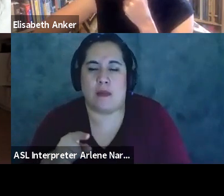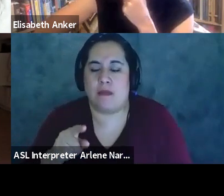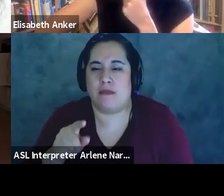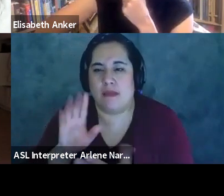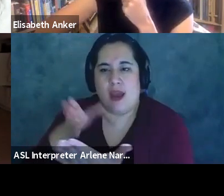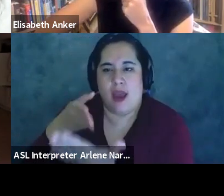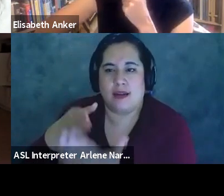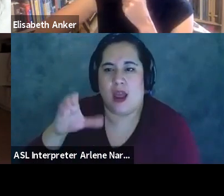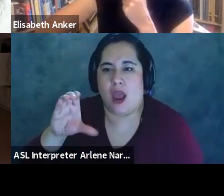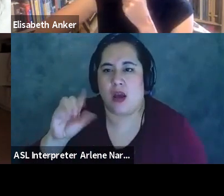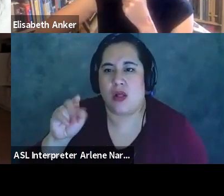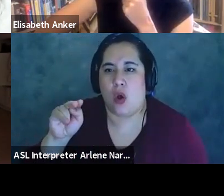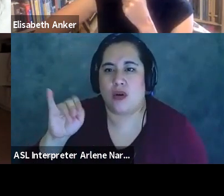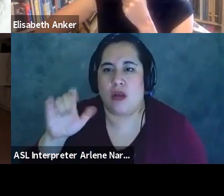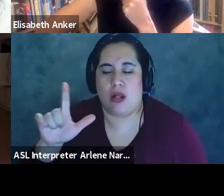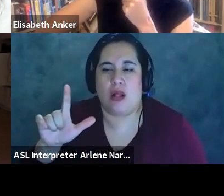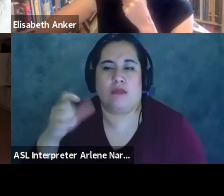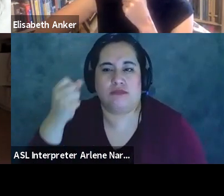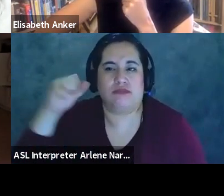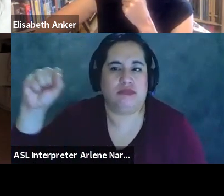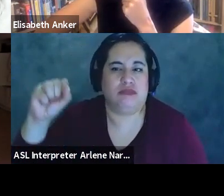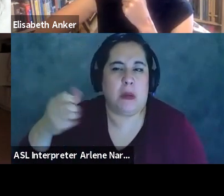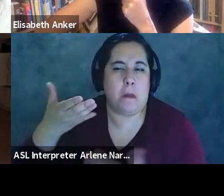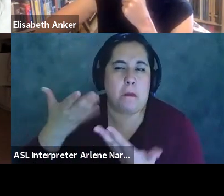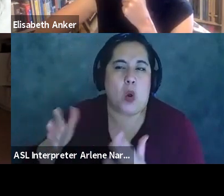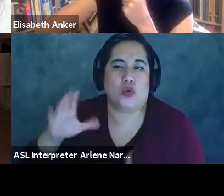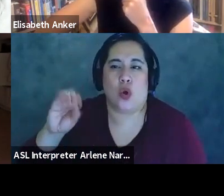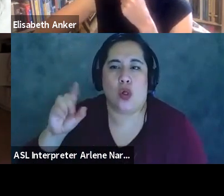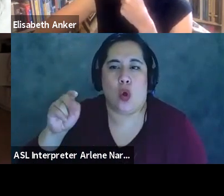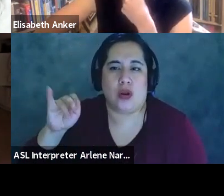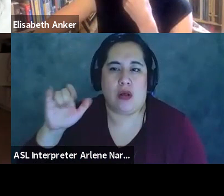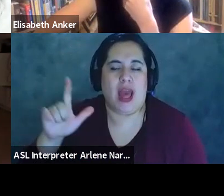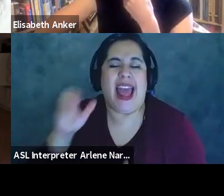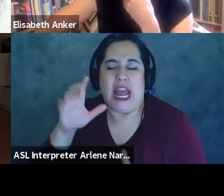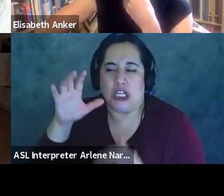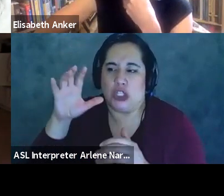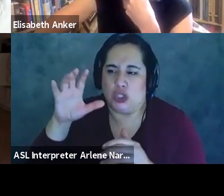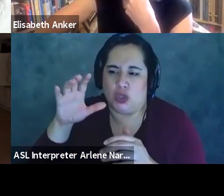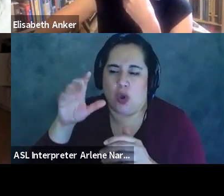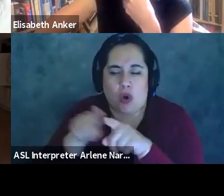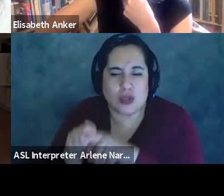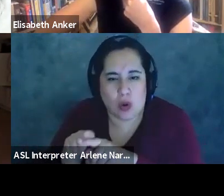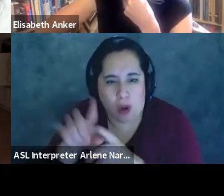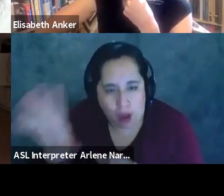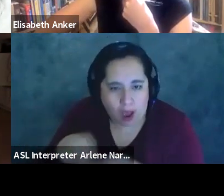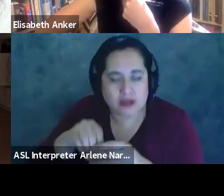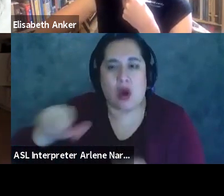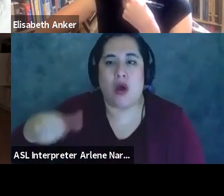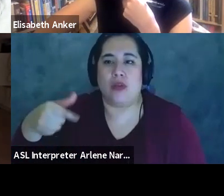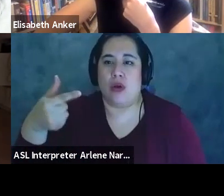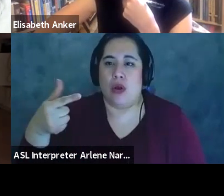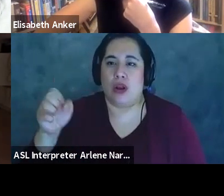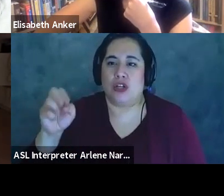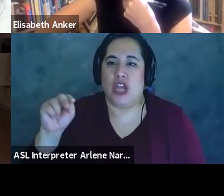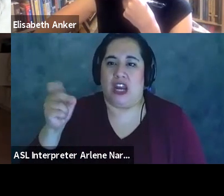and post-colonial movements on the one hand, and assumes a certain sort of gendered configurations alongside